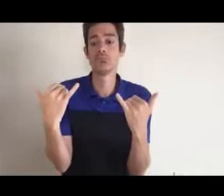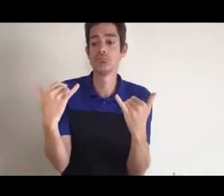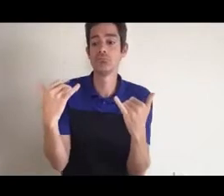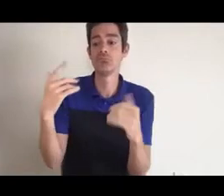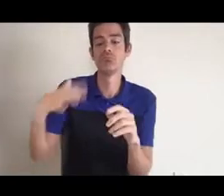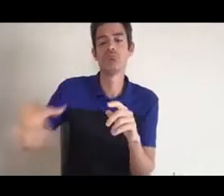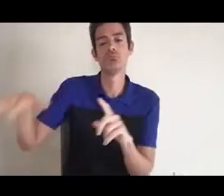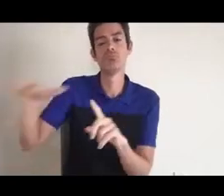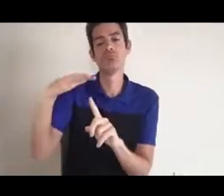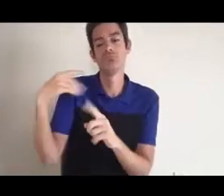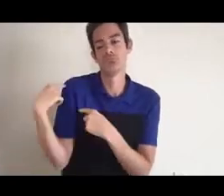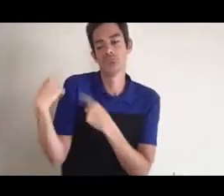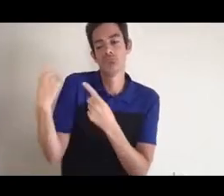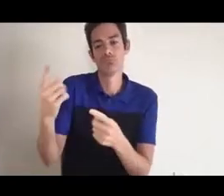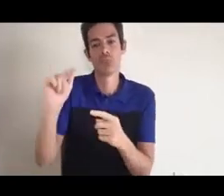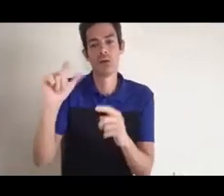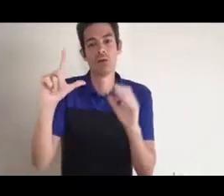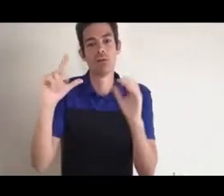For example,